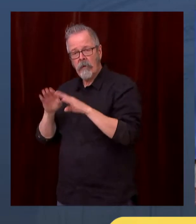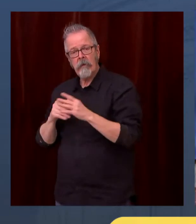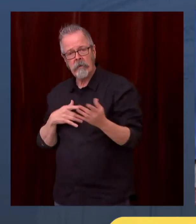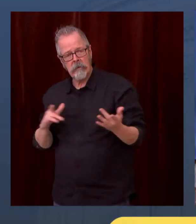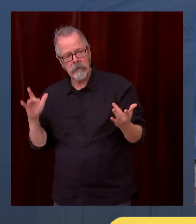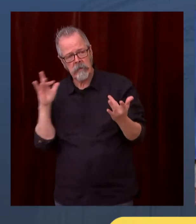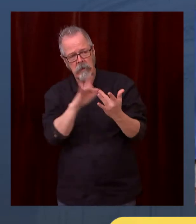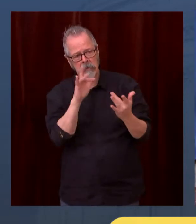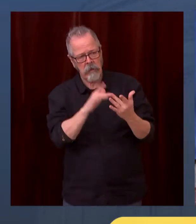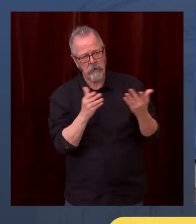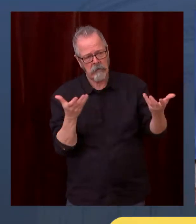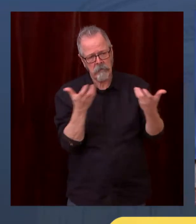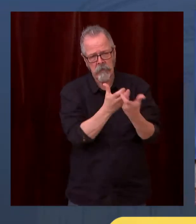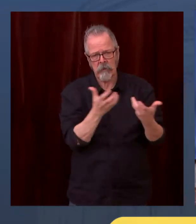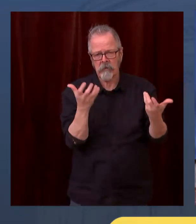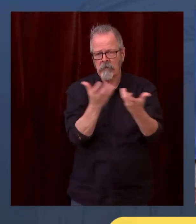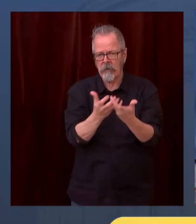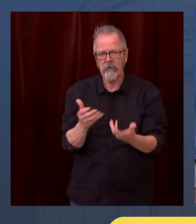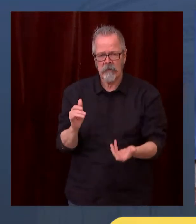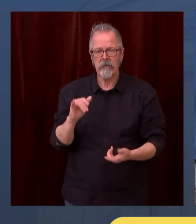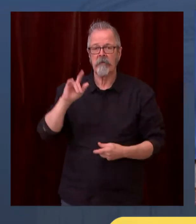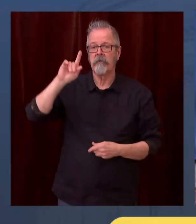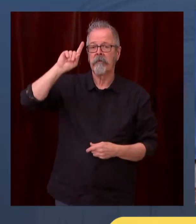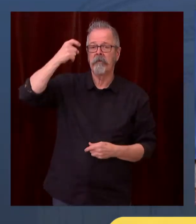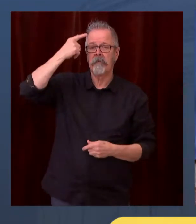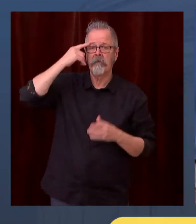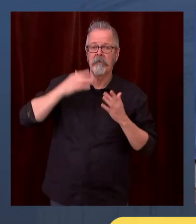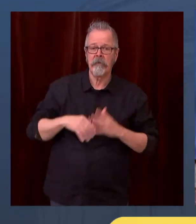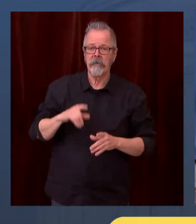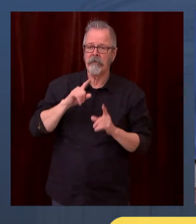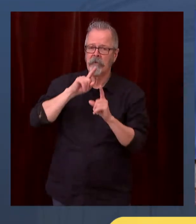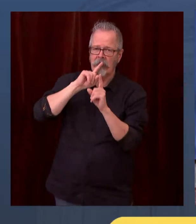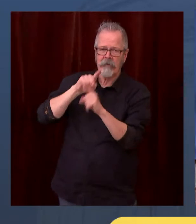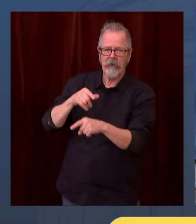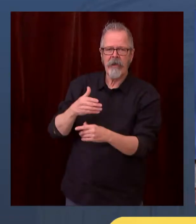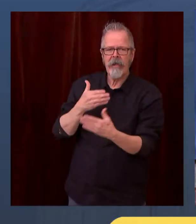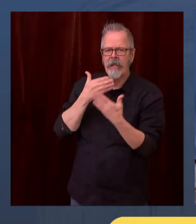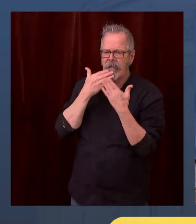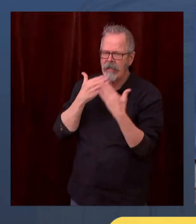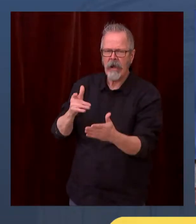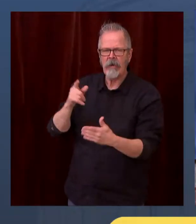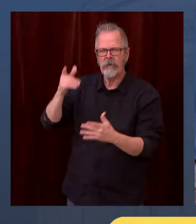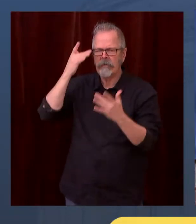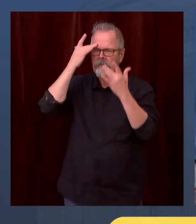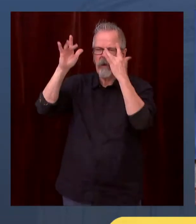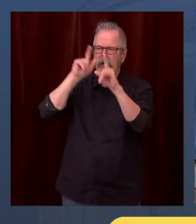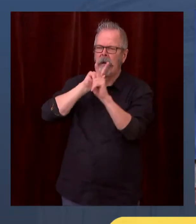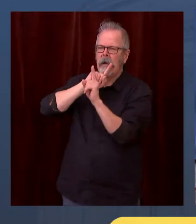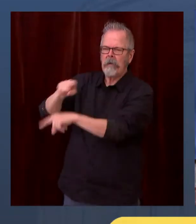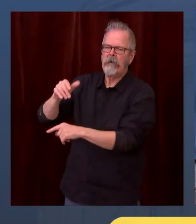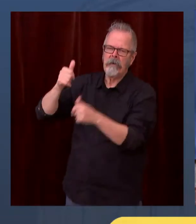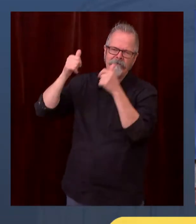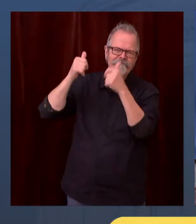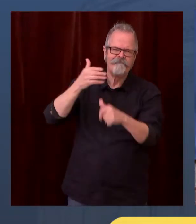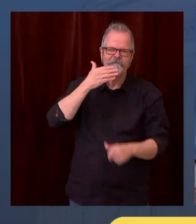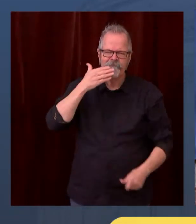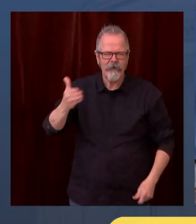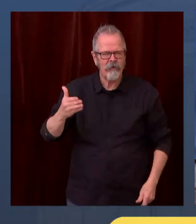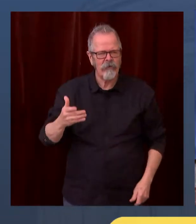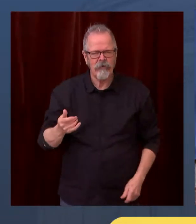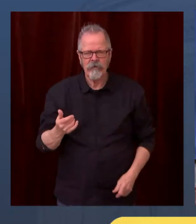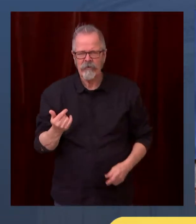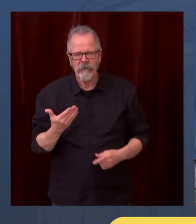I want to thank Nick for recognizing the brilliance of my answer, too. We've got some of the best yes men ever in the state of Washington here,